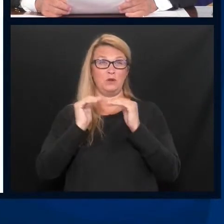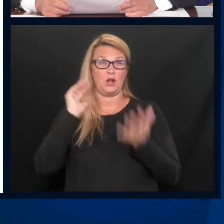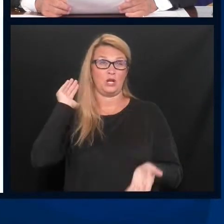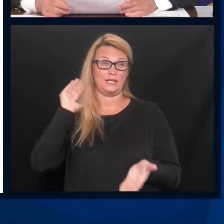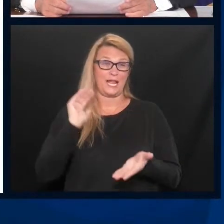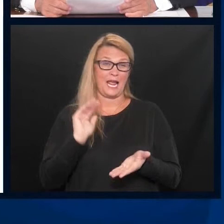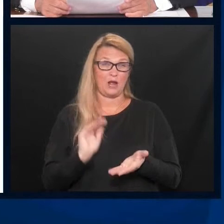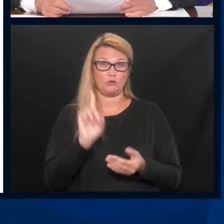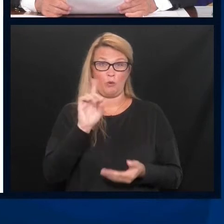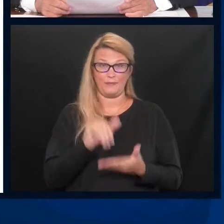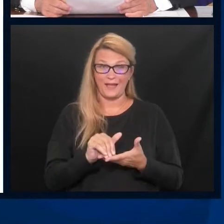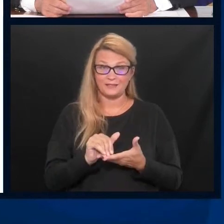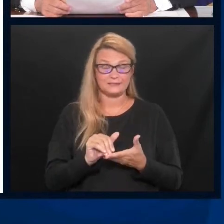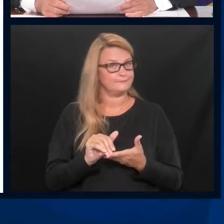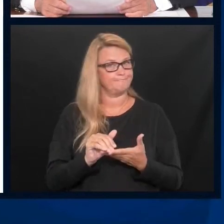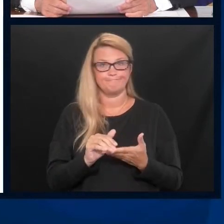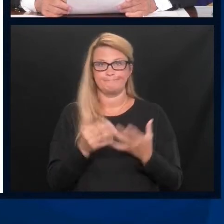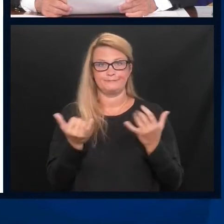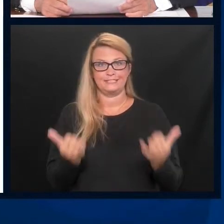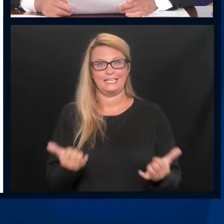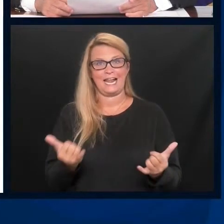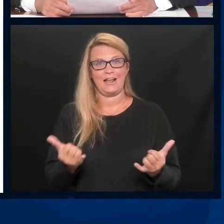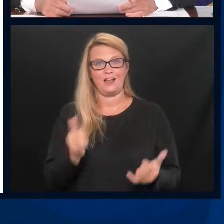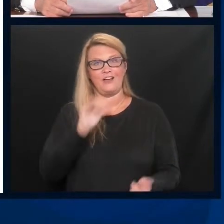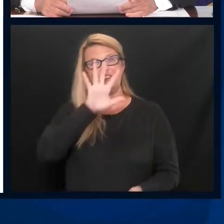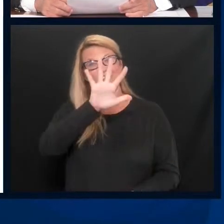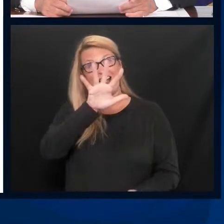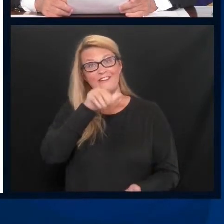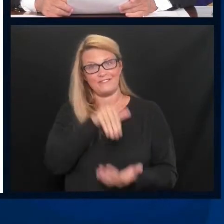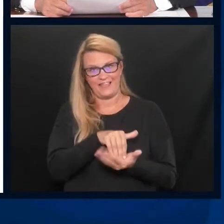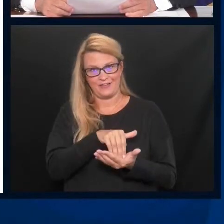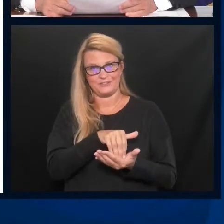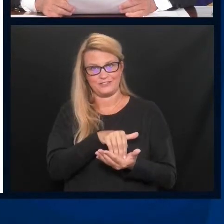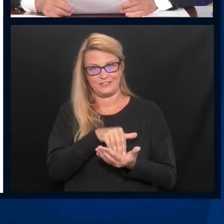Our active cases in West Virginia now are